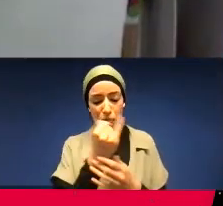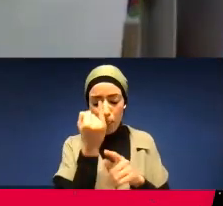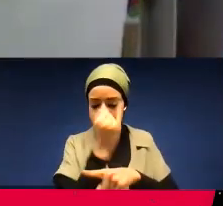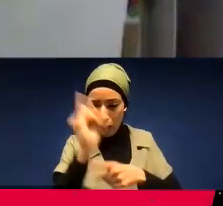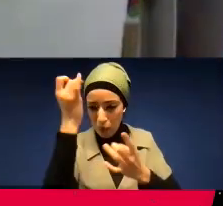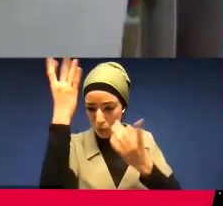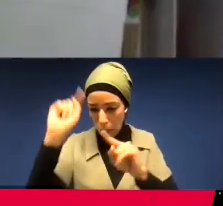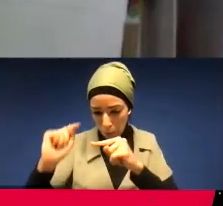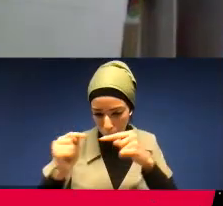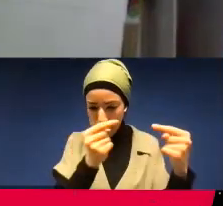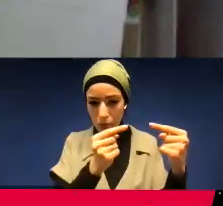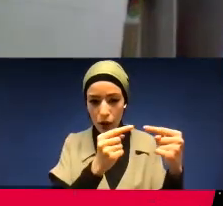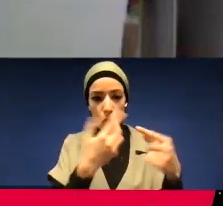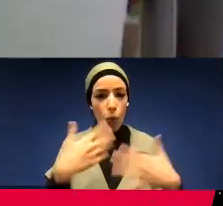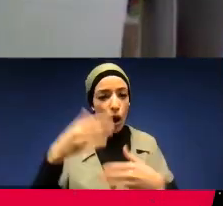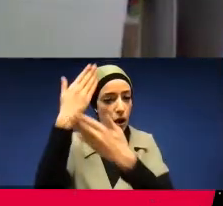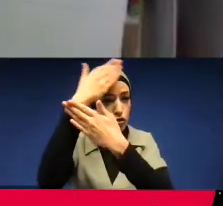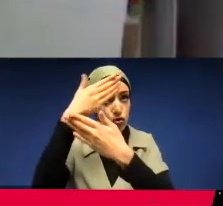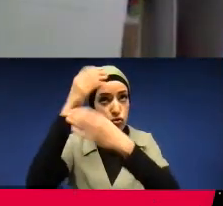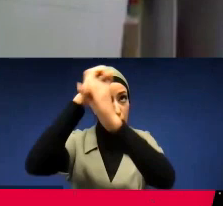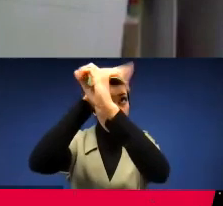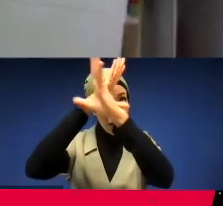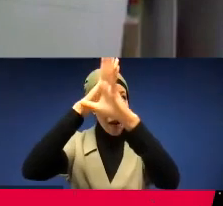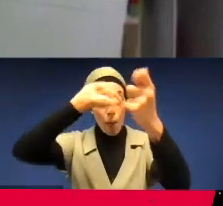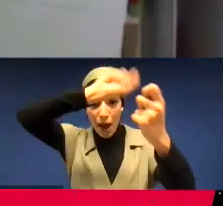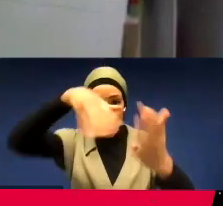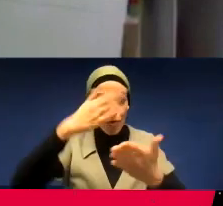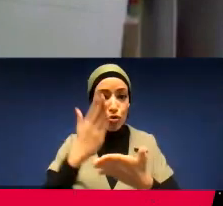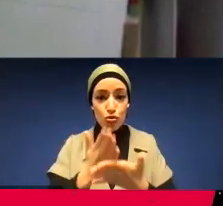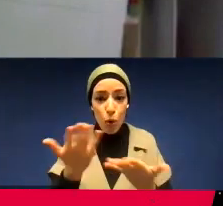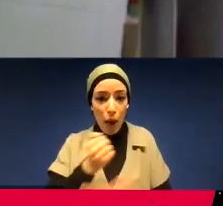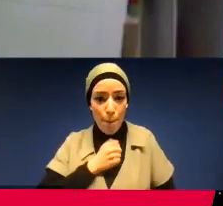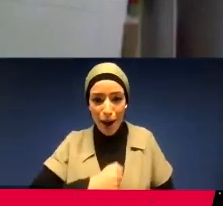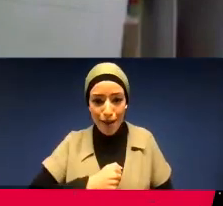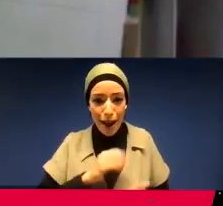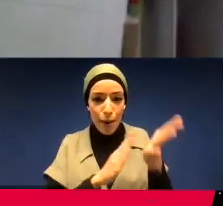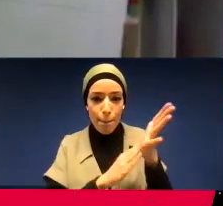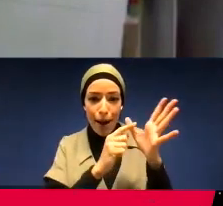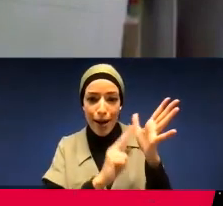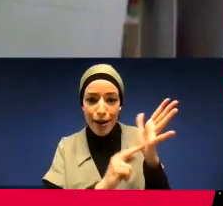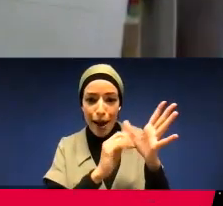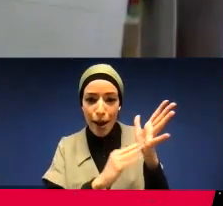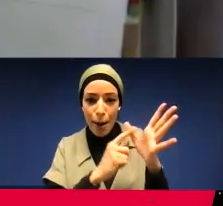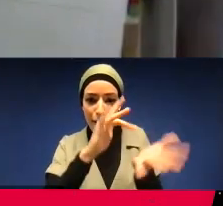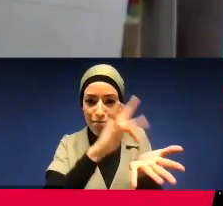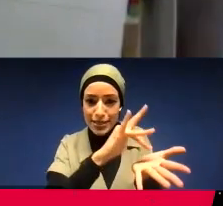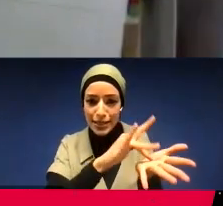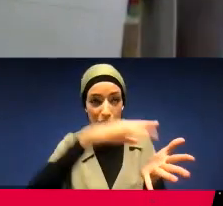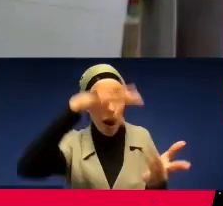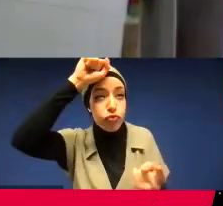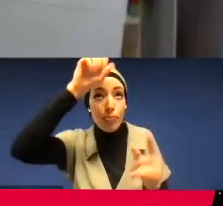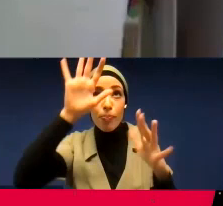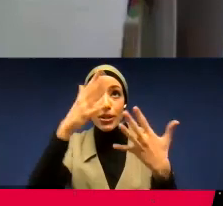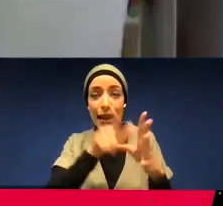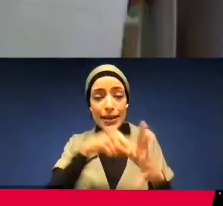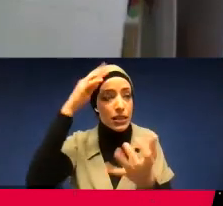became true in the streets in Bahrain, Manama. I do recall those memories. It's been 10 years past, and I still